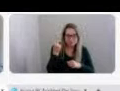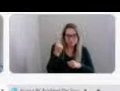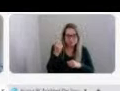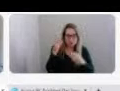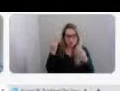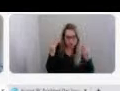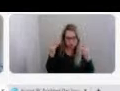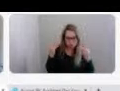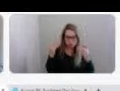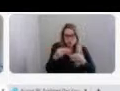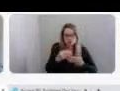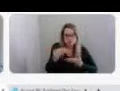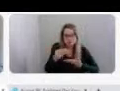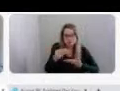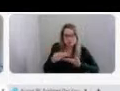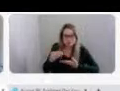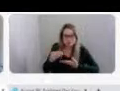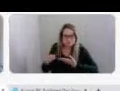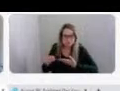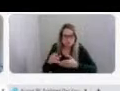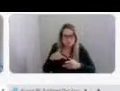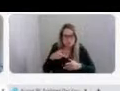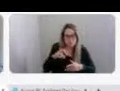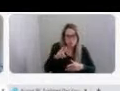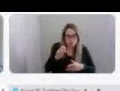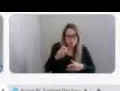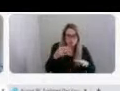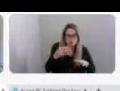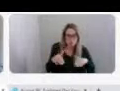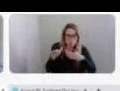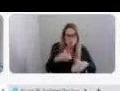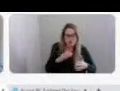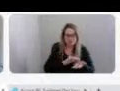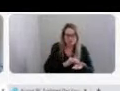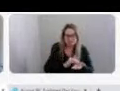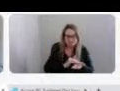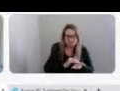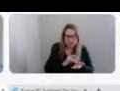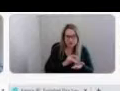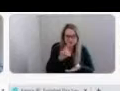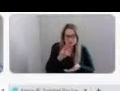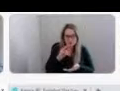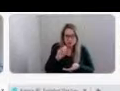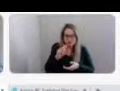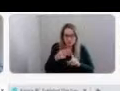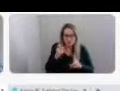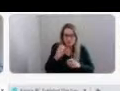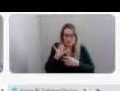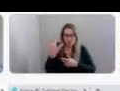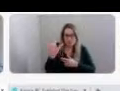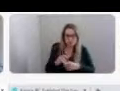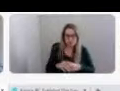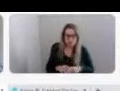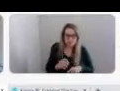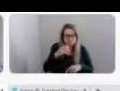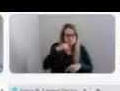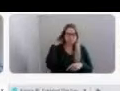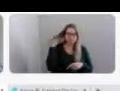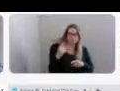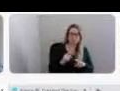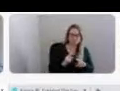shopping art walk medical i'm two miles from the airport and somehow i have